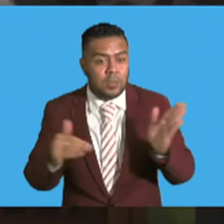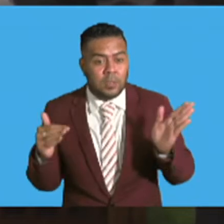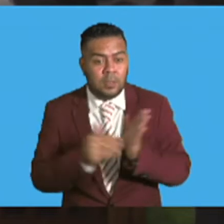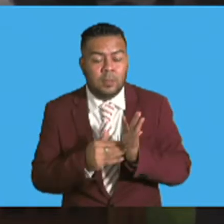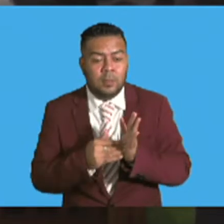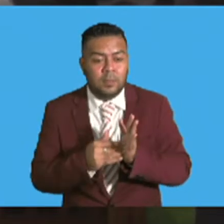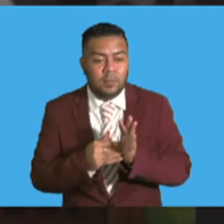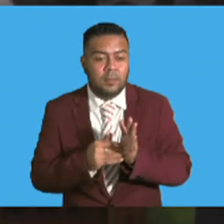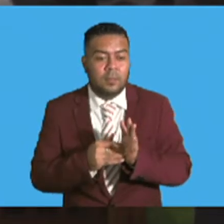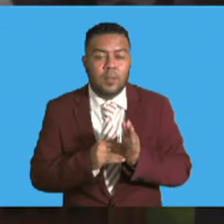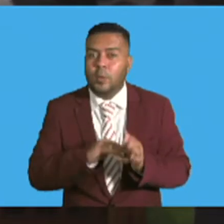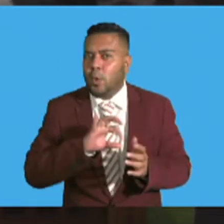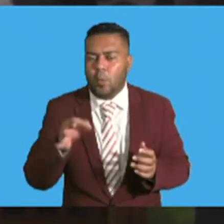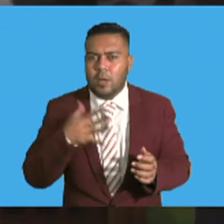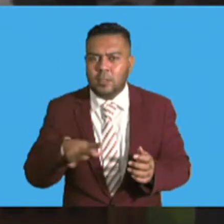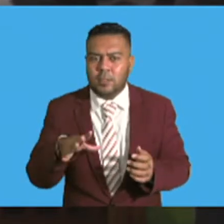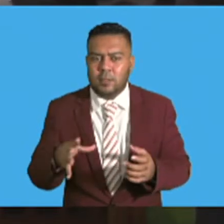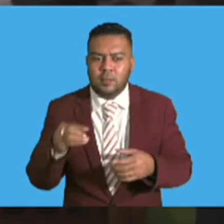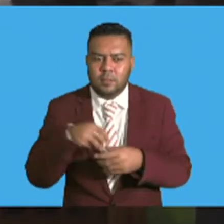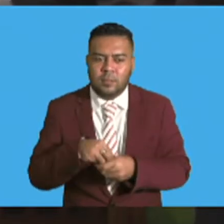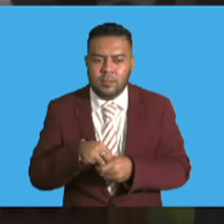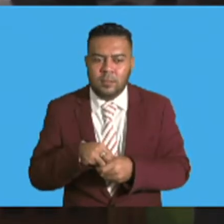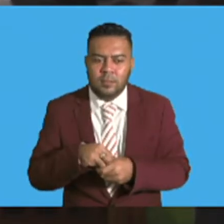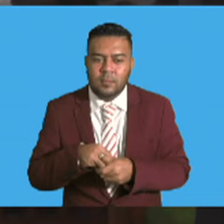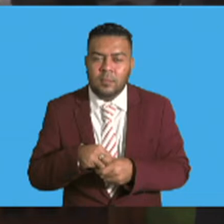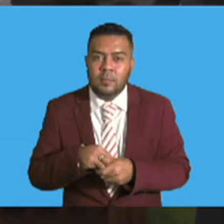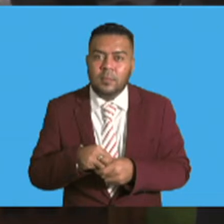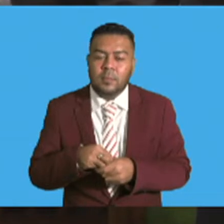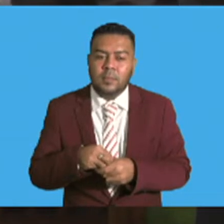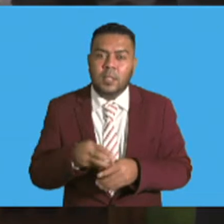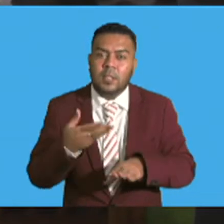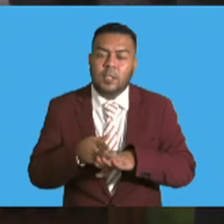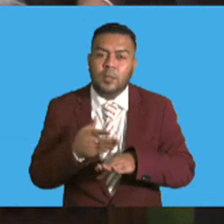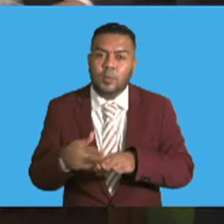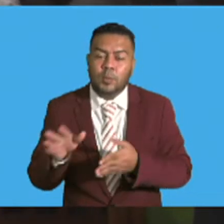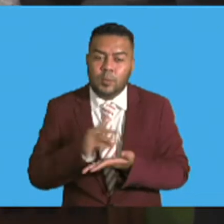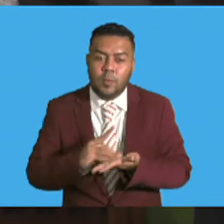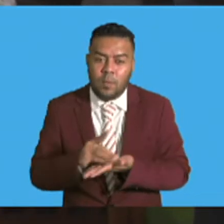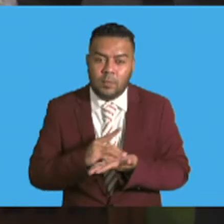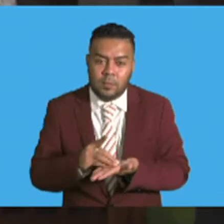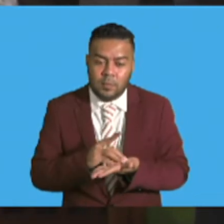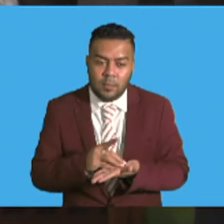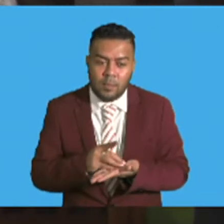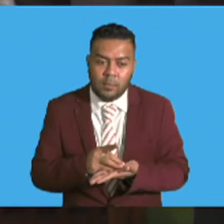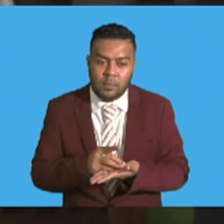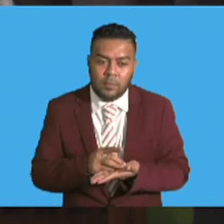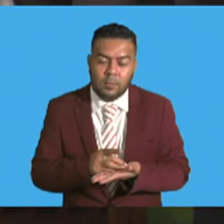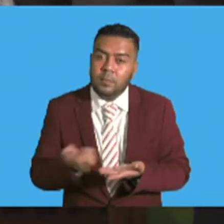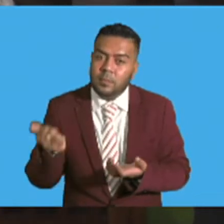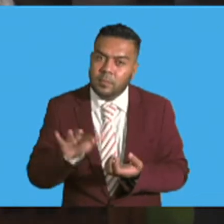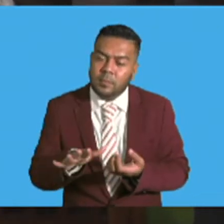don't want to end up introducing new diseases which could be devastating for our livestock sector, which is already suffering